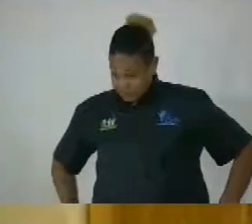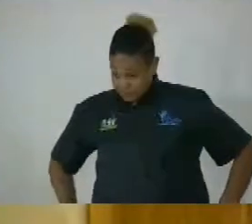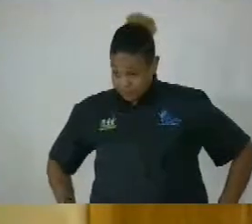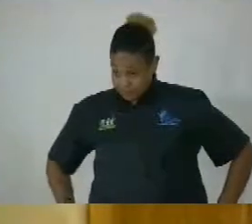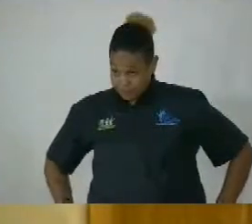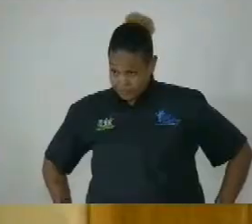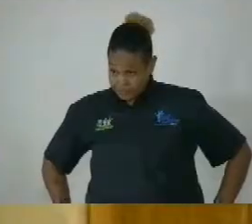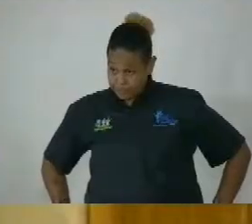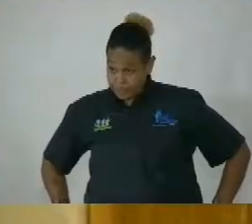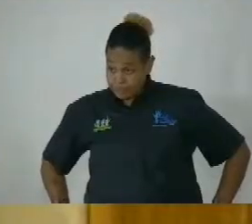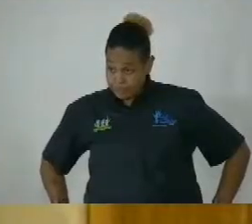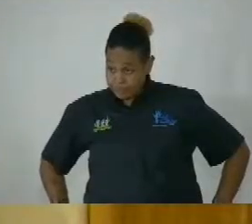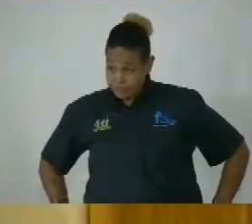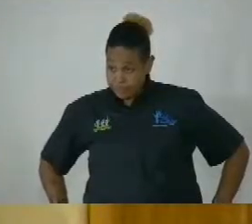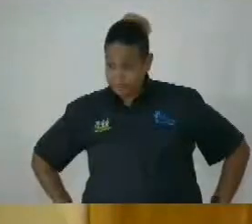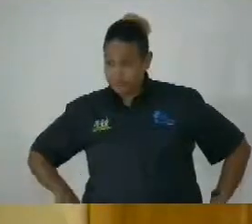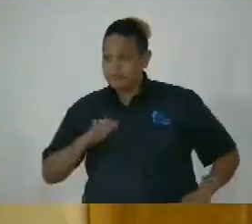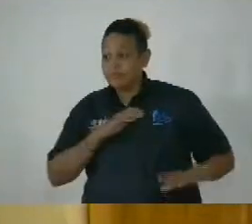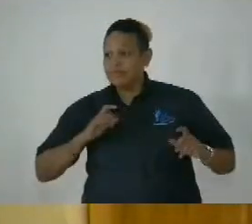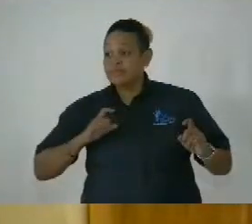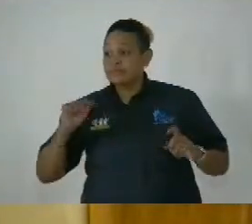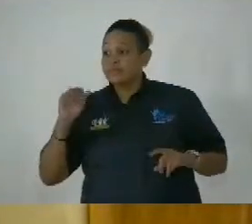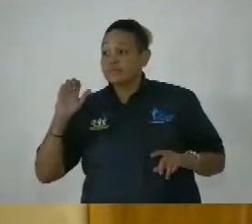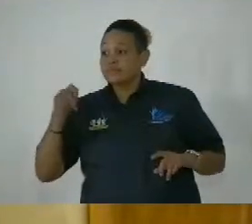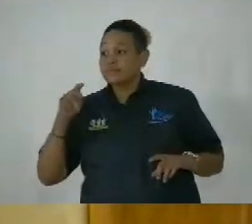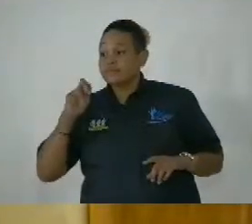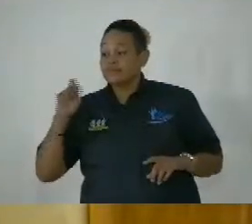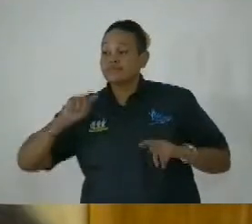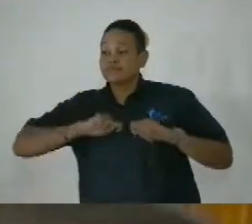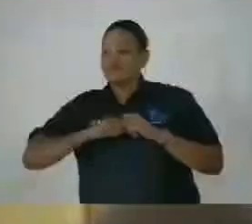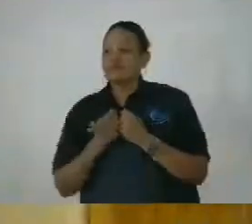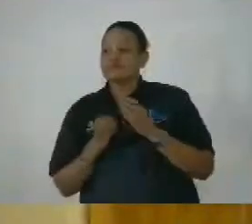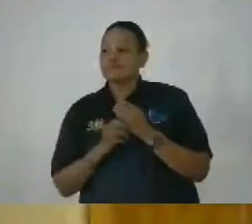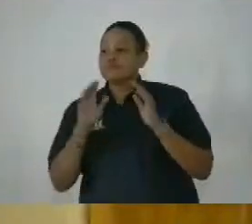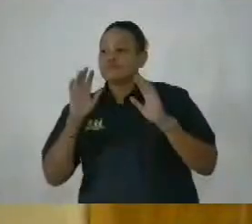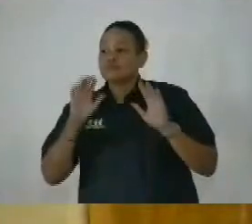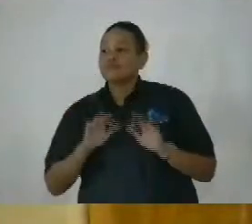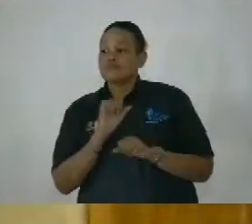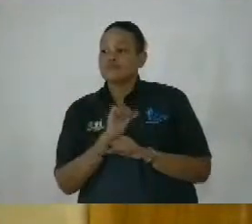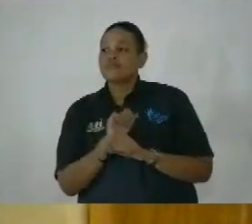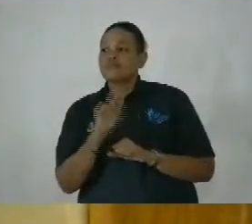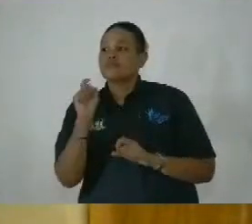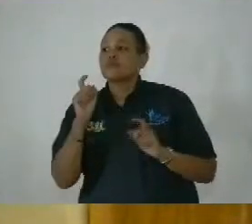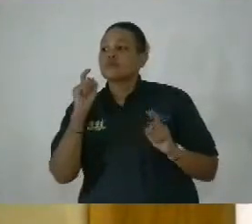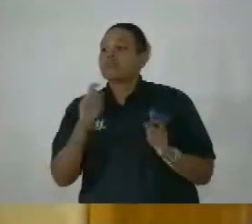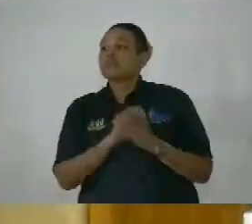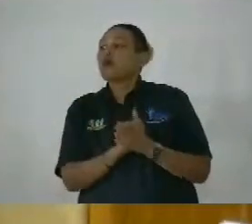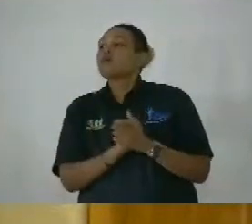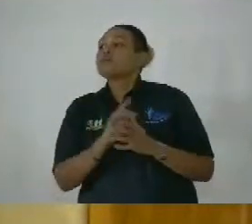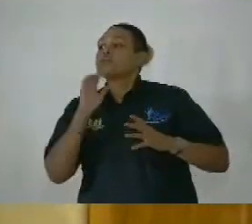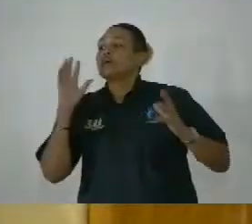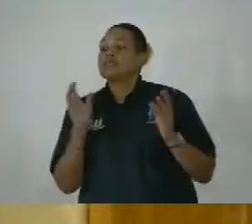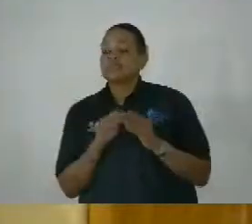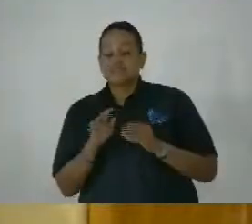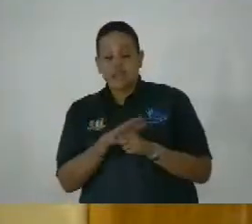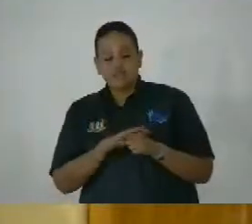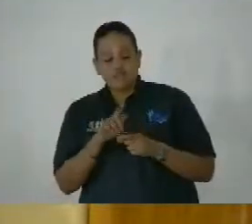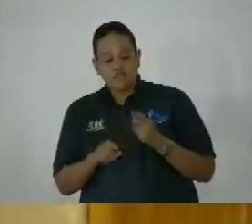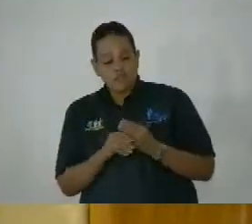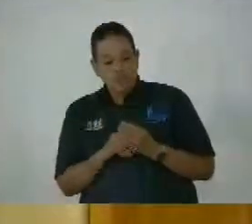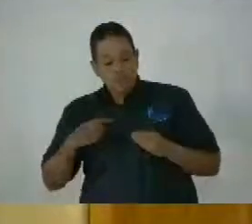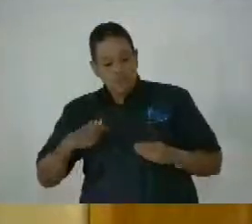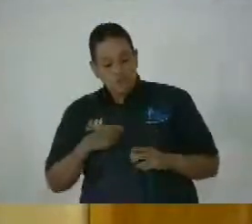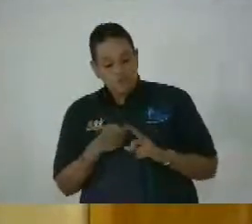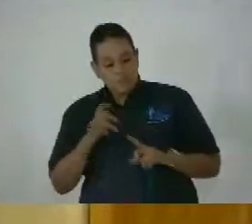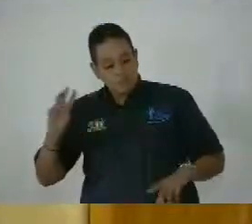deployed here by Commissioner ACP Miller and his team are doing excellent work and deserve the commendation of the entire region and us from the